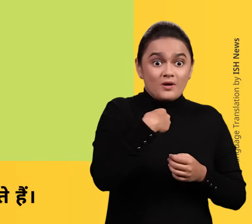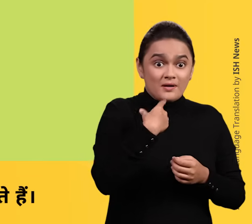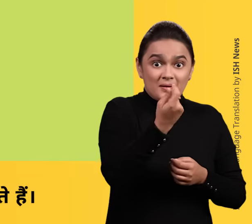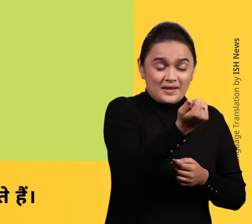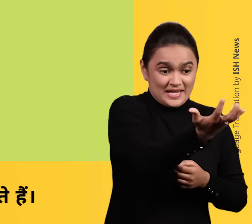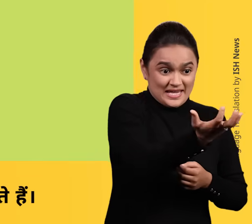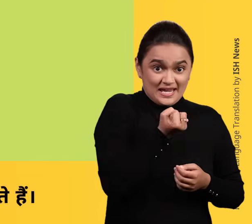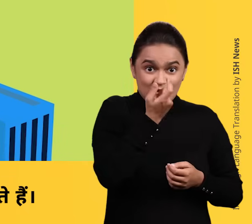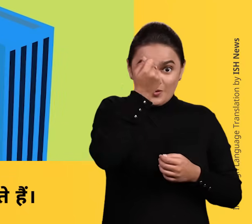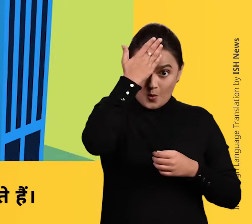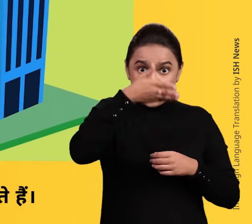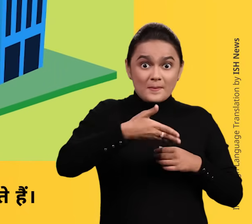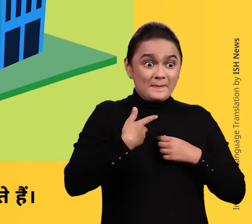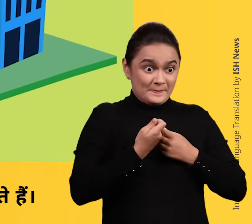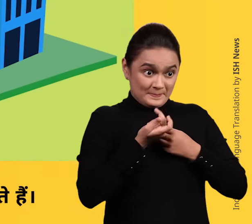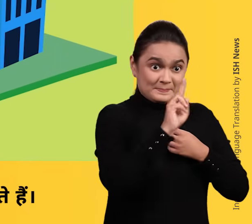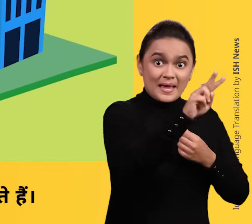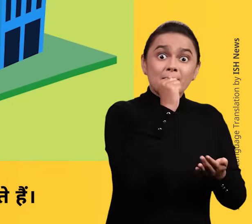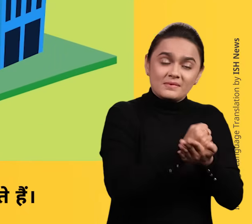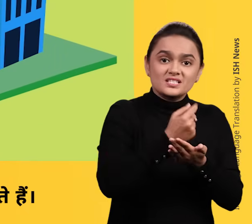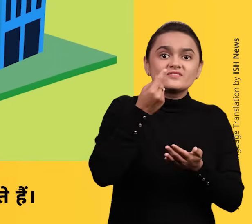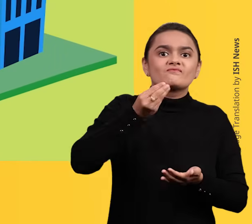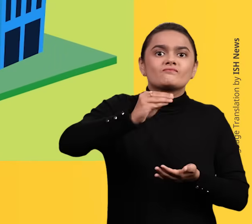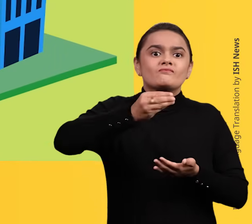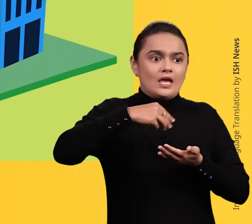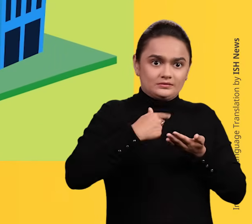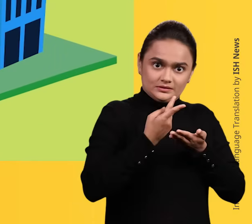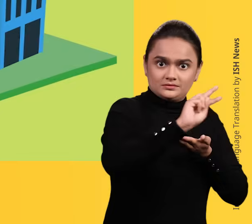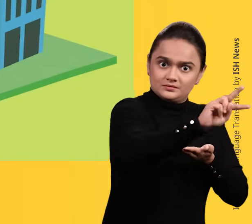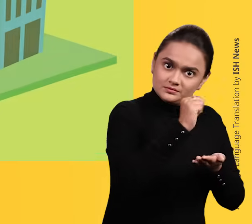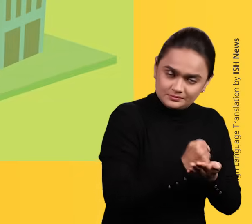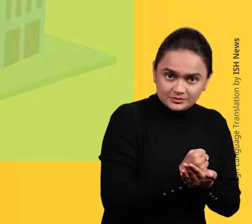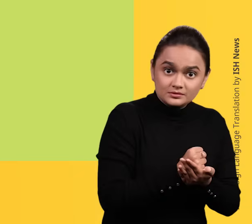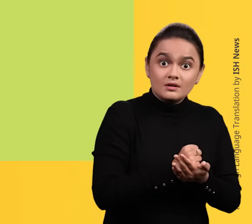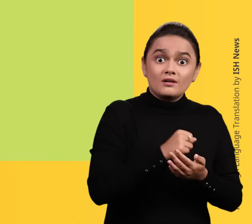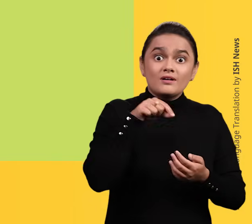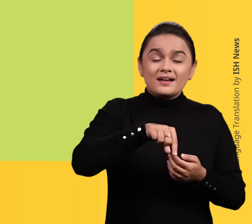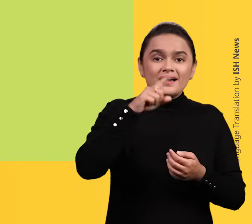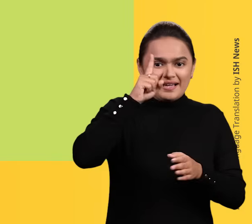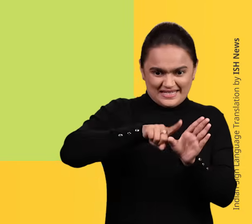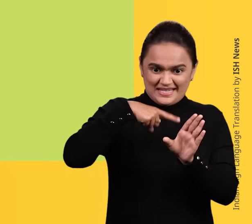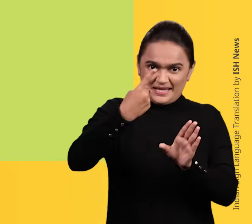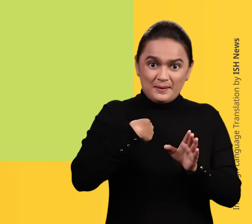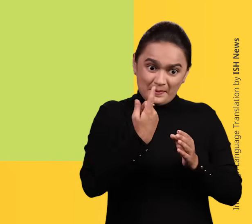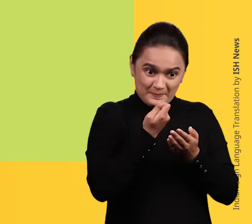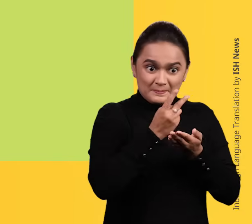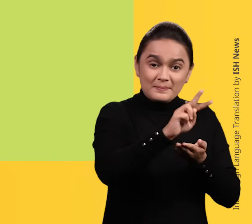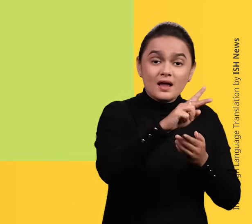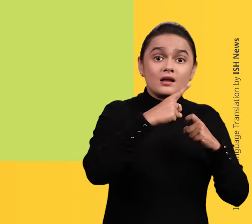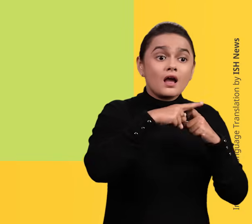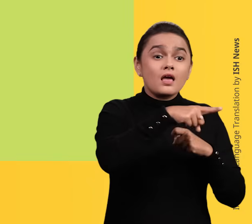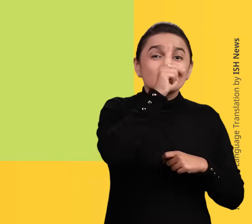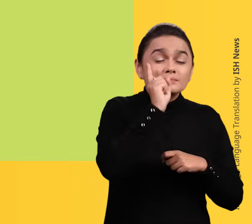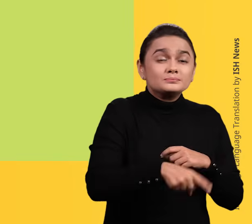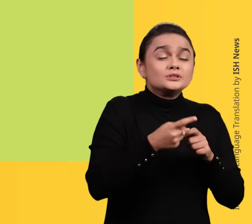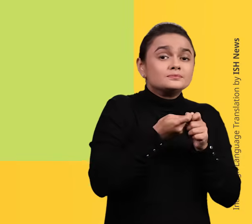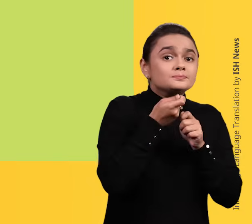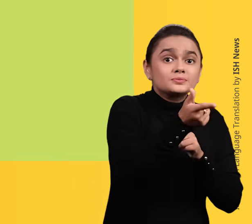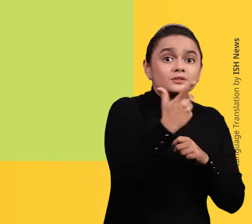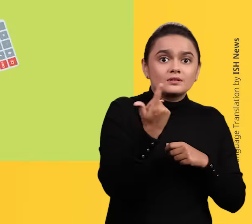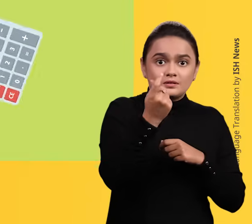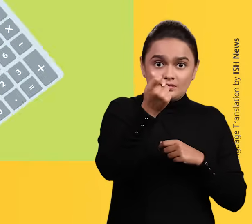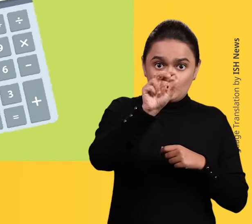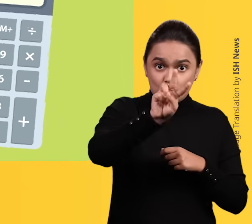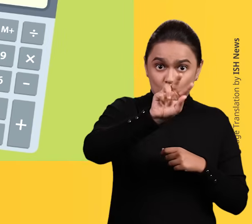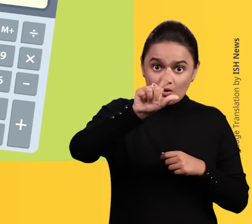we pay to the lender for giving us the loan. To repay the loan in 1 year's time, Karthik